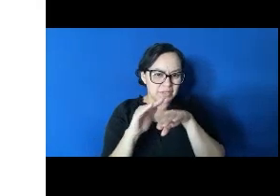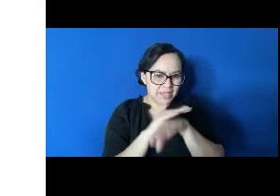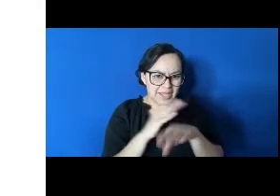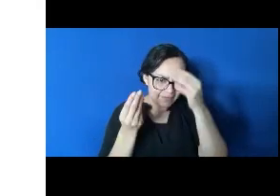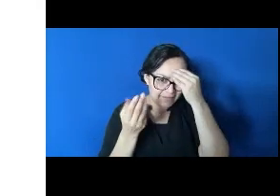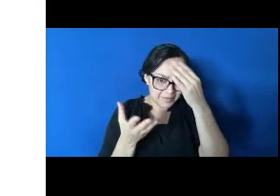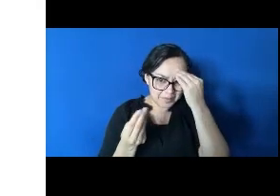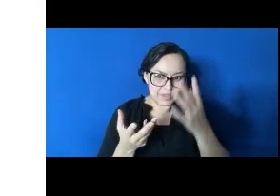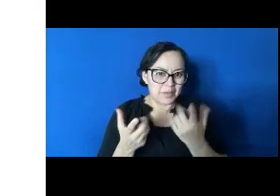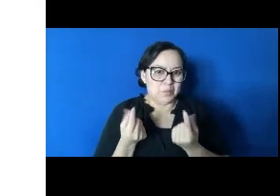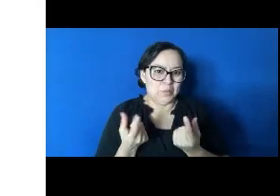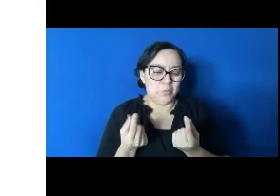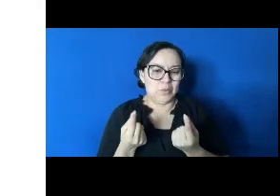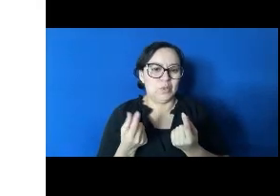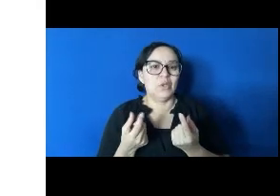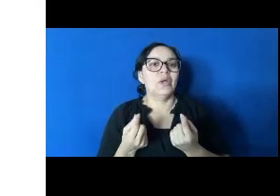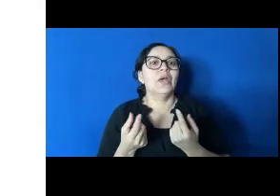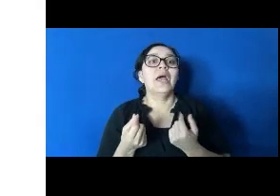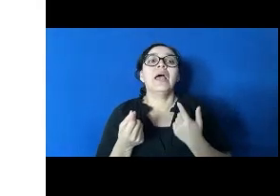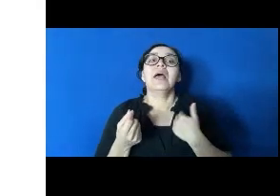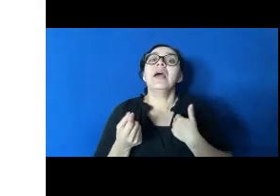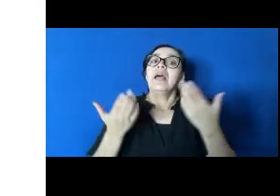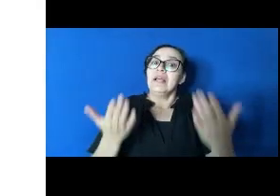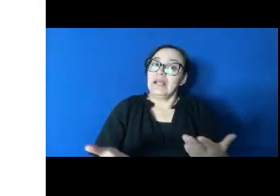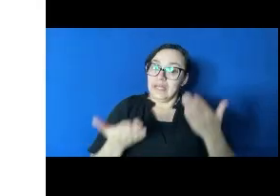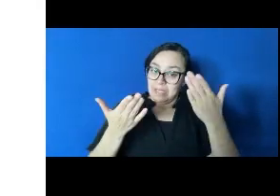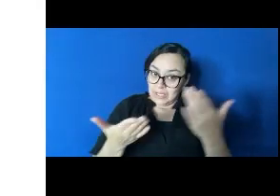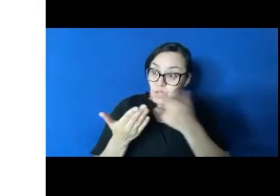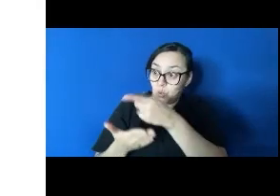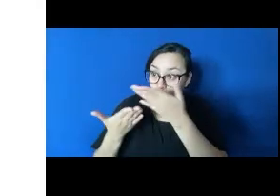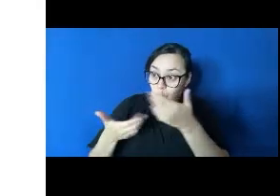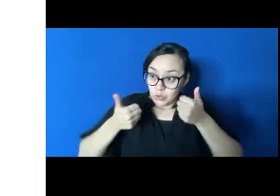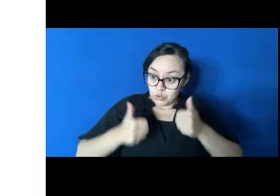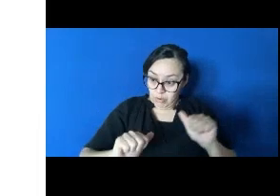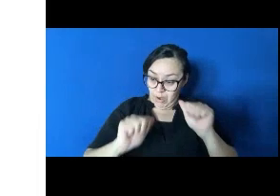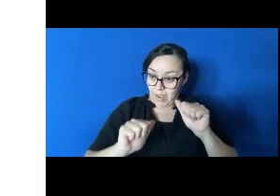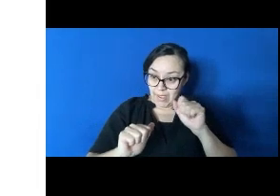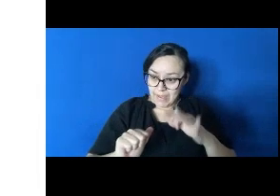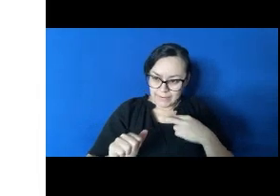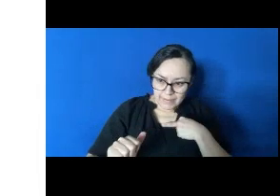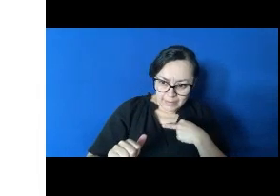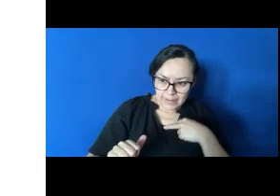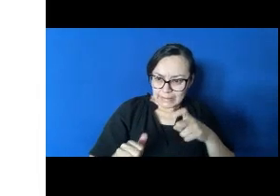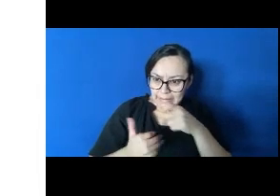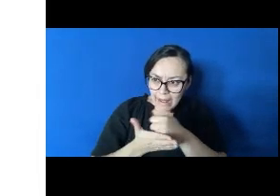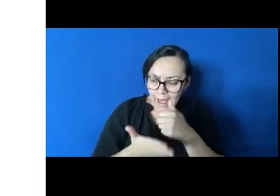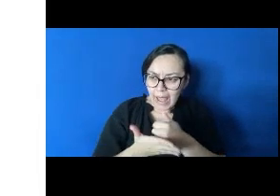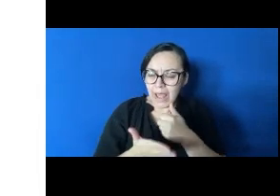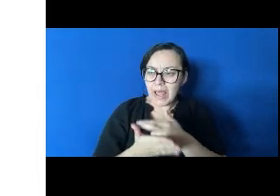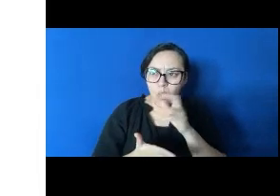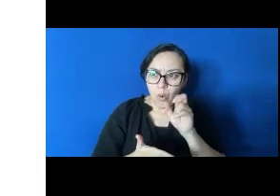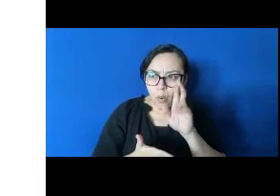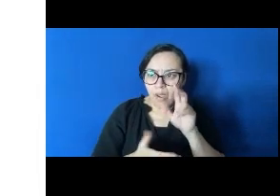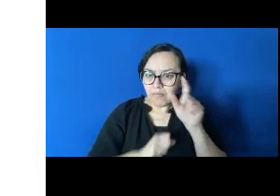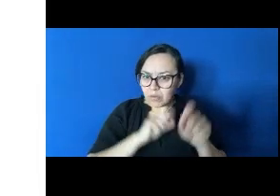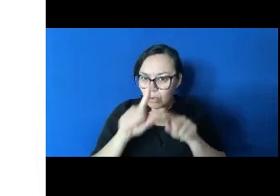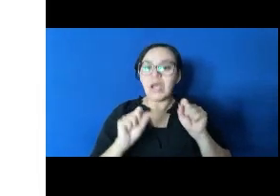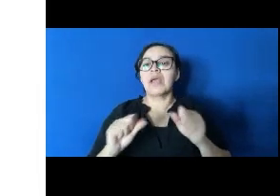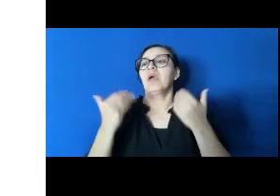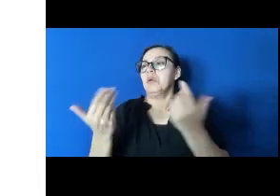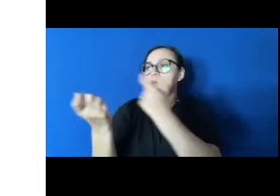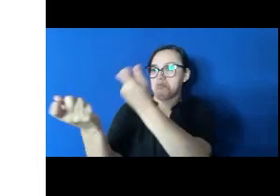information. But I invite you utilizando la to, while herramienta, you're si tienen alguna using the pregunta, tool, me los pueden if you have hacer al final any de question, to de la please presentación bring it o at the end of the también